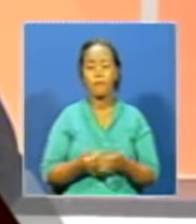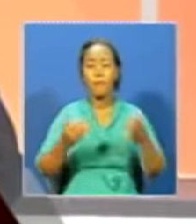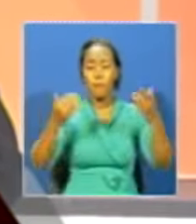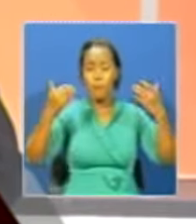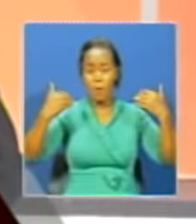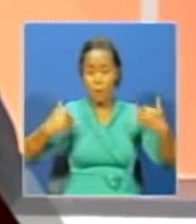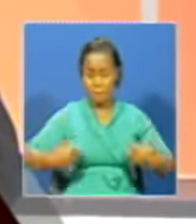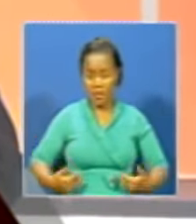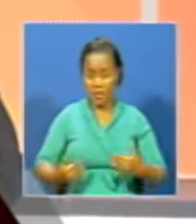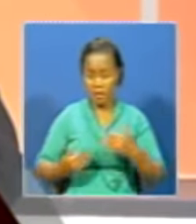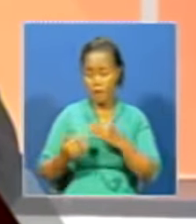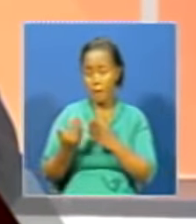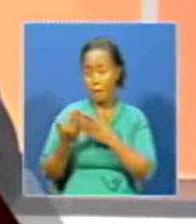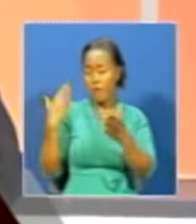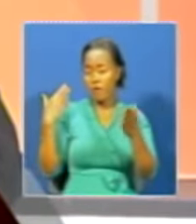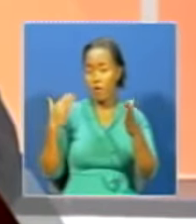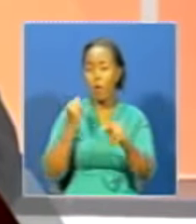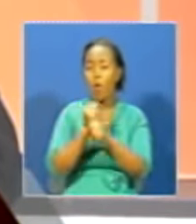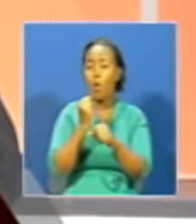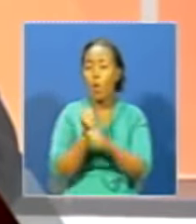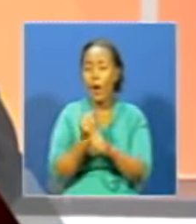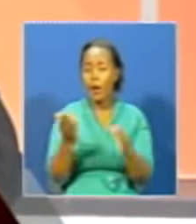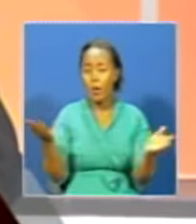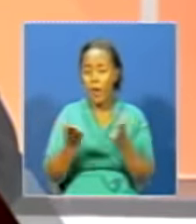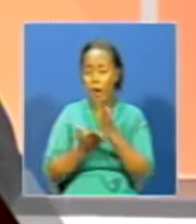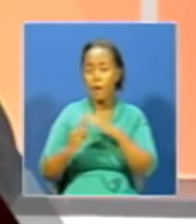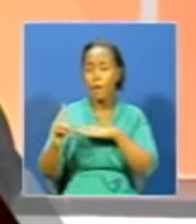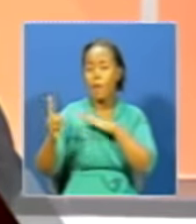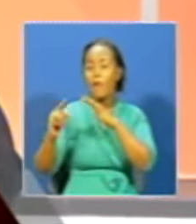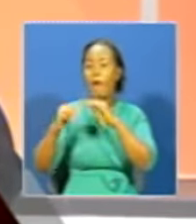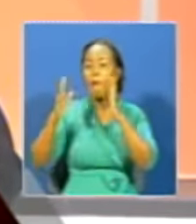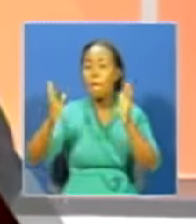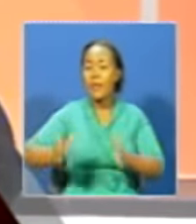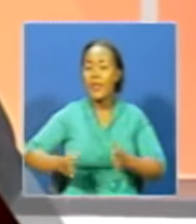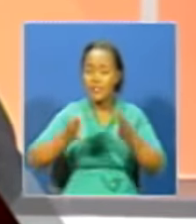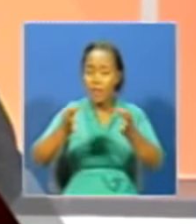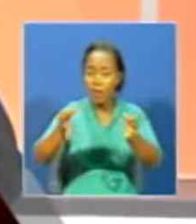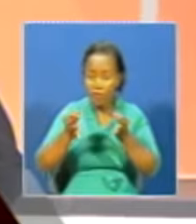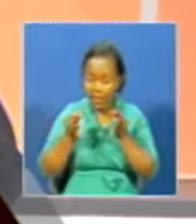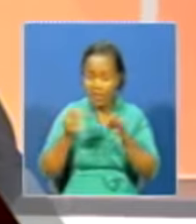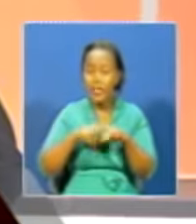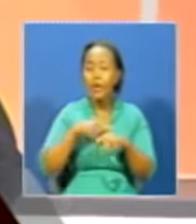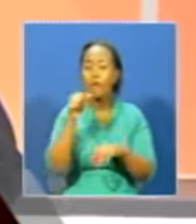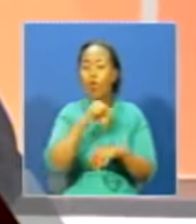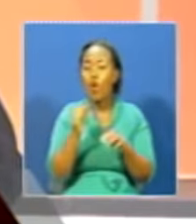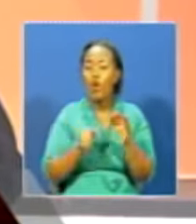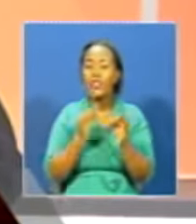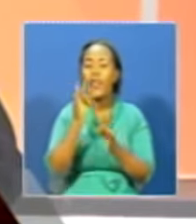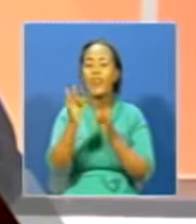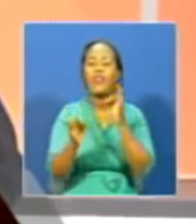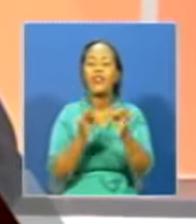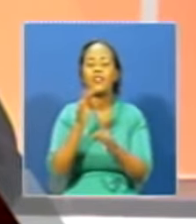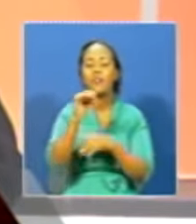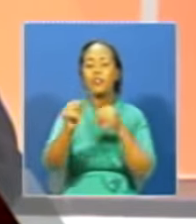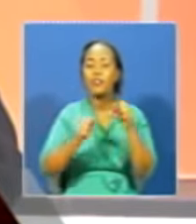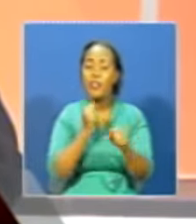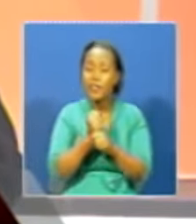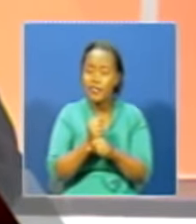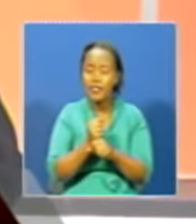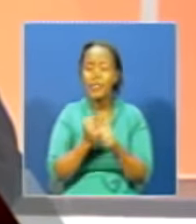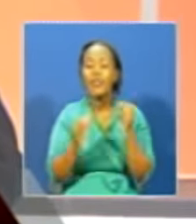for Finance at the age of 33. The country was in the